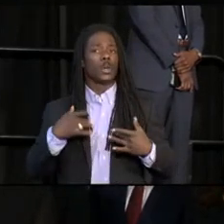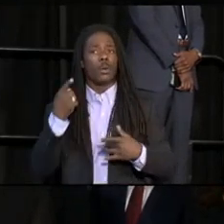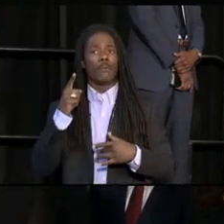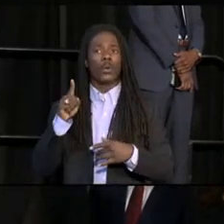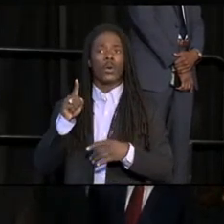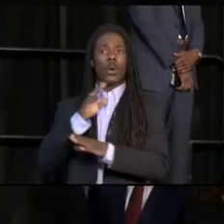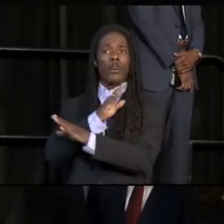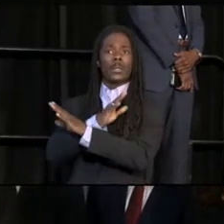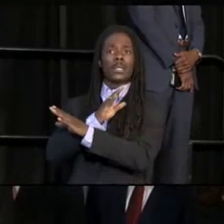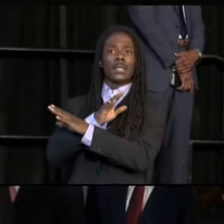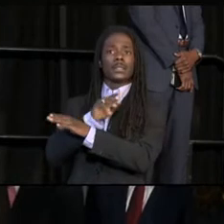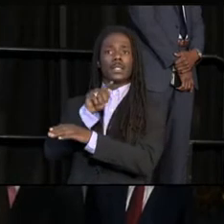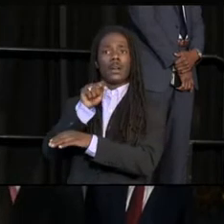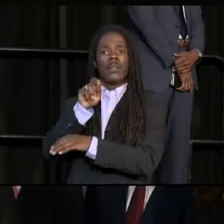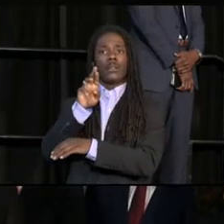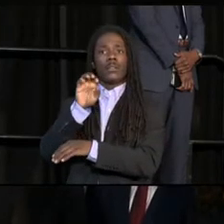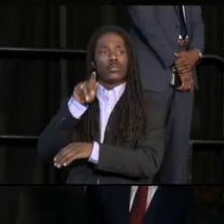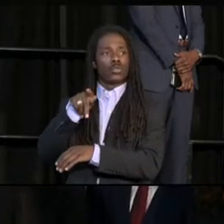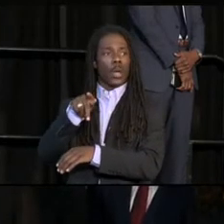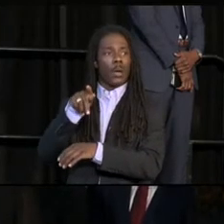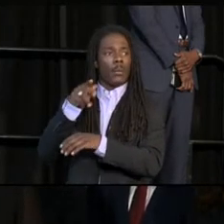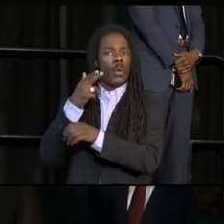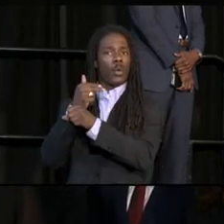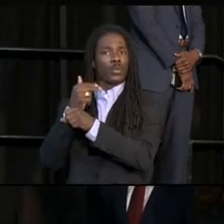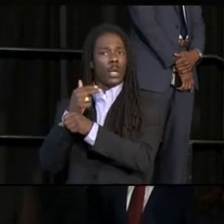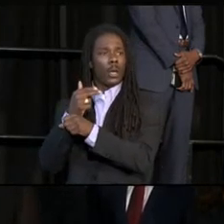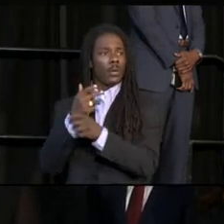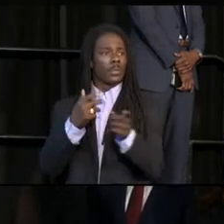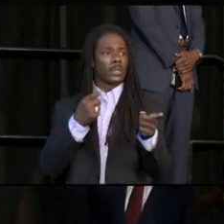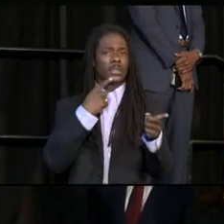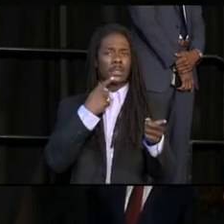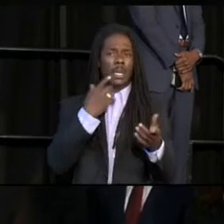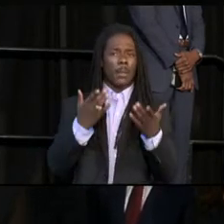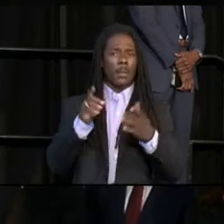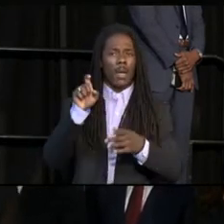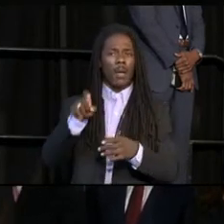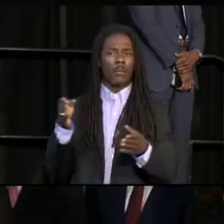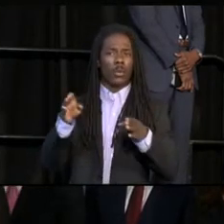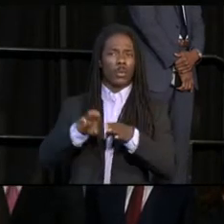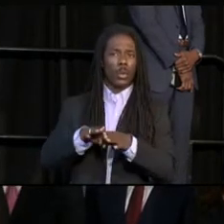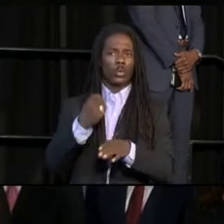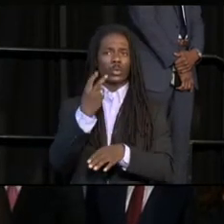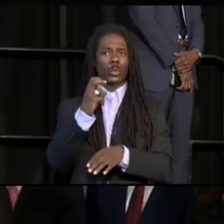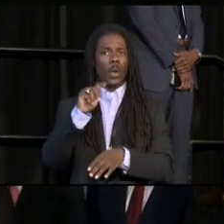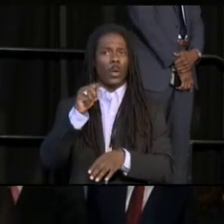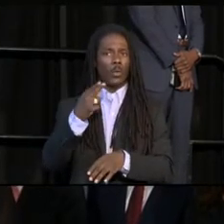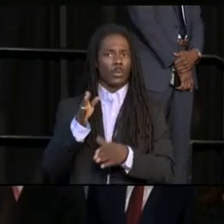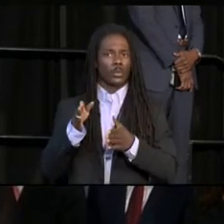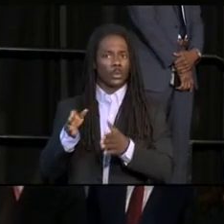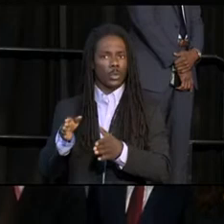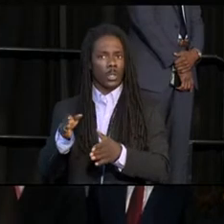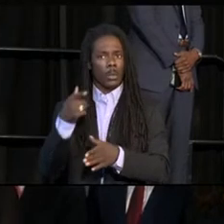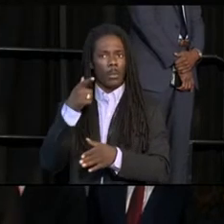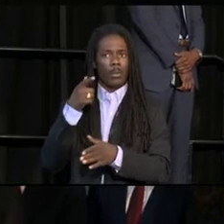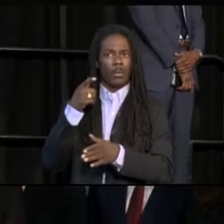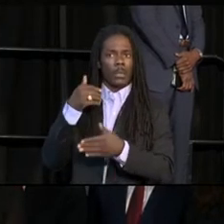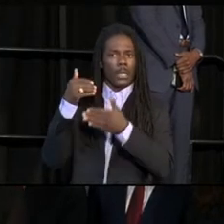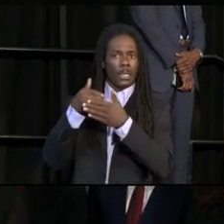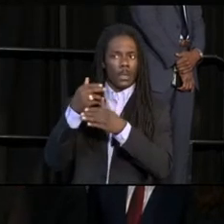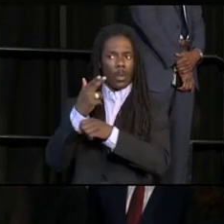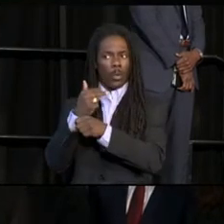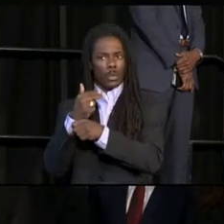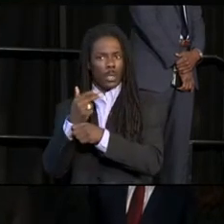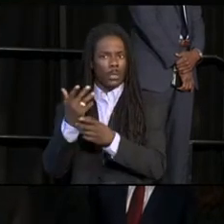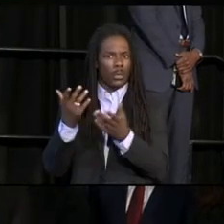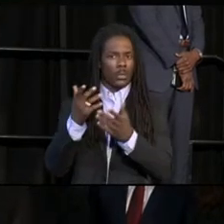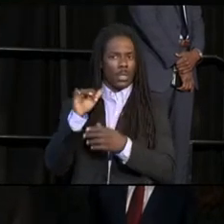Trump Hotel? It says in the press release that you may or may not have to close 12th Street access to the hotel, depending on circumstances.